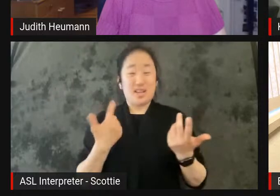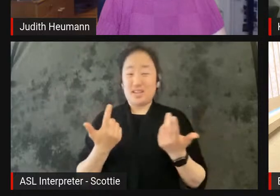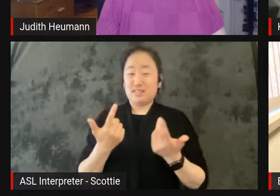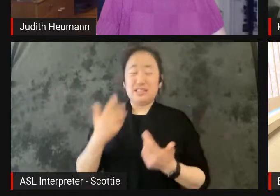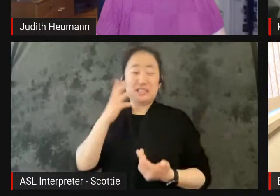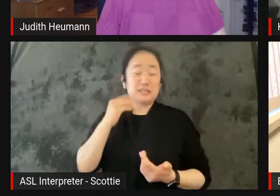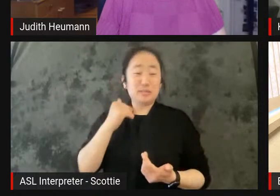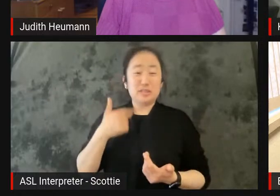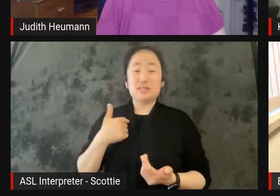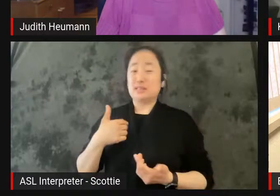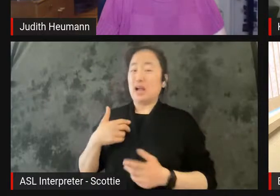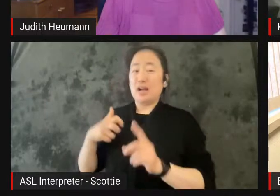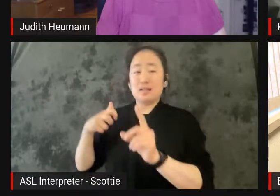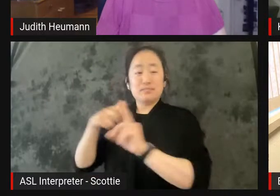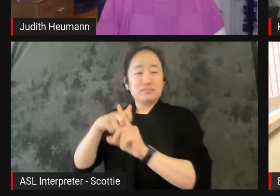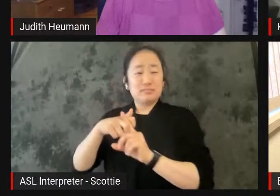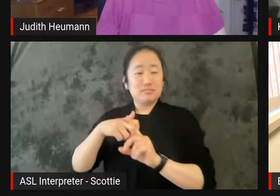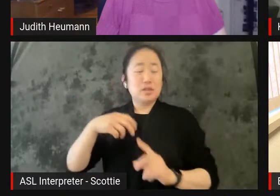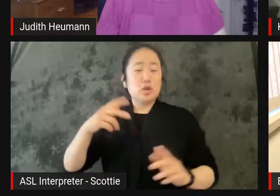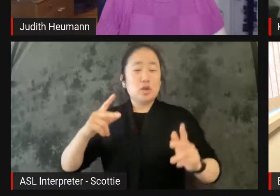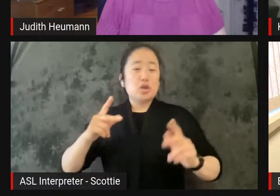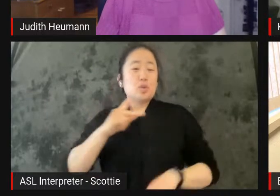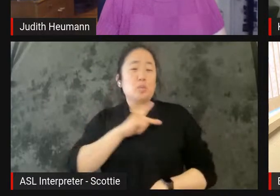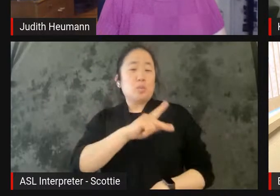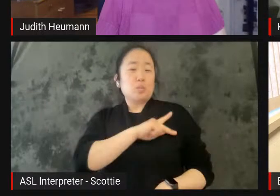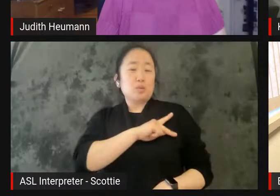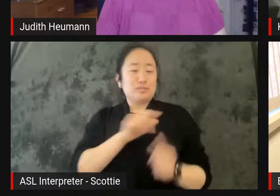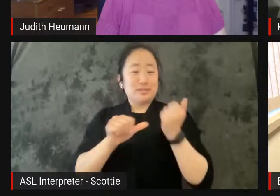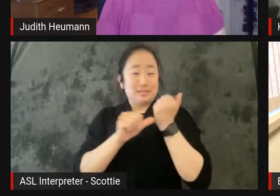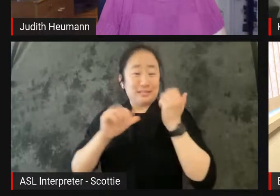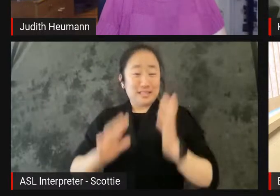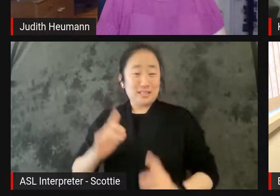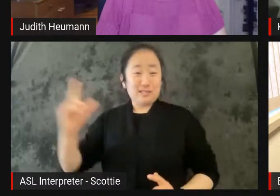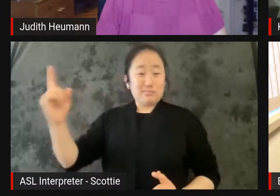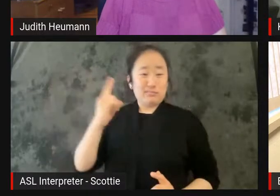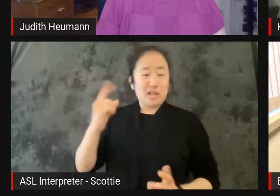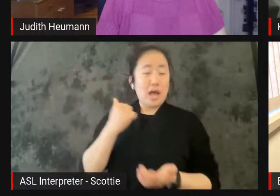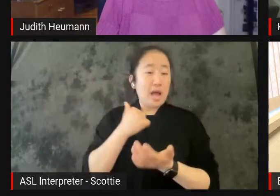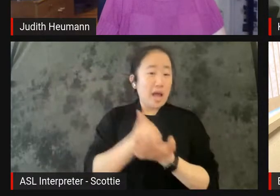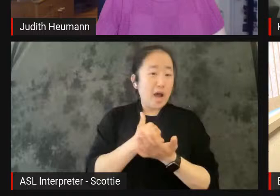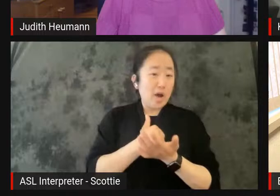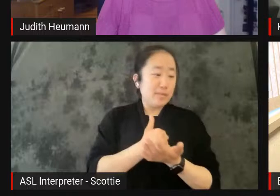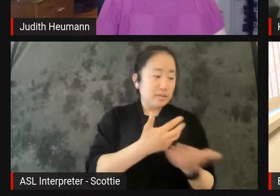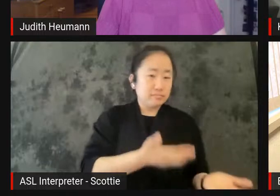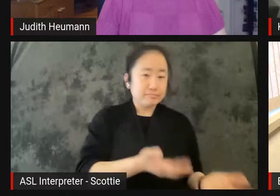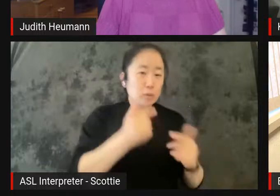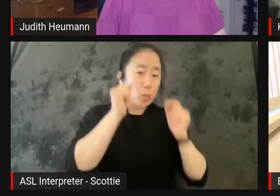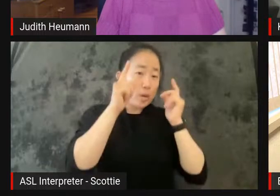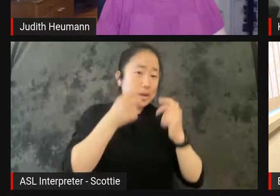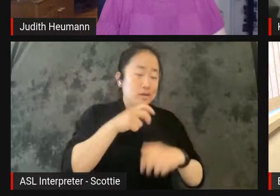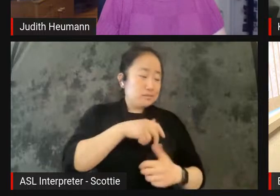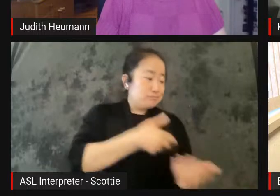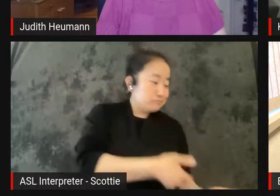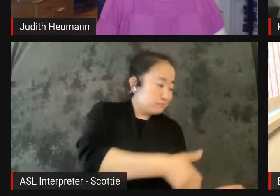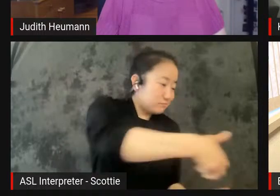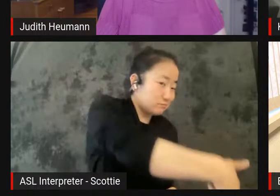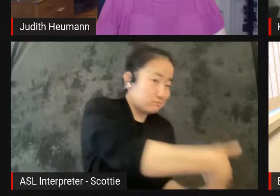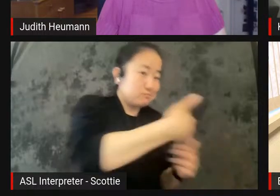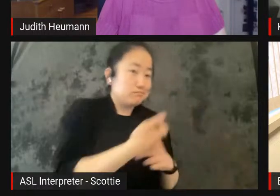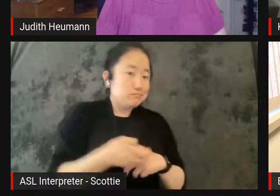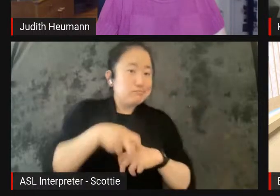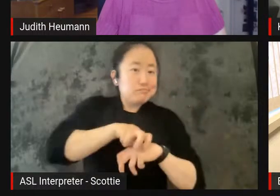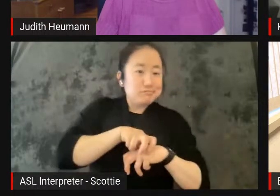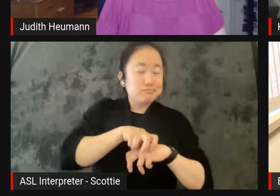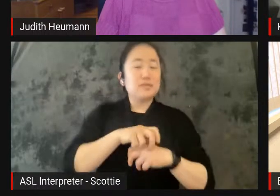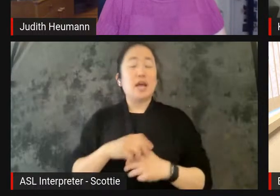night. And I find it really interesting. I've been having difficulty finding people